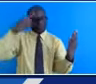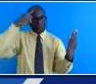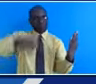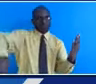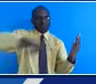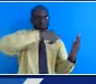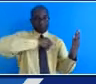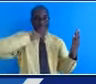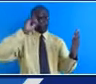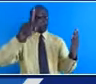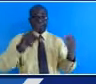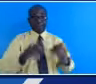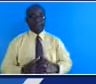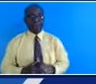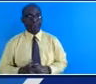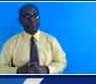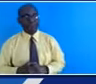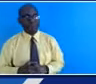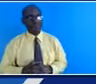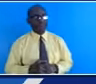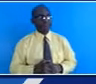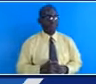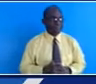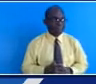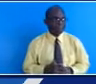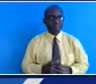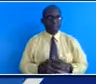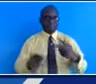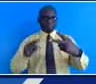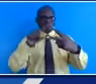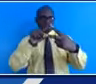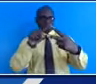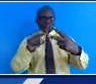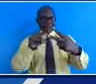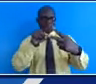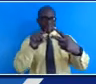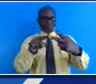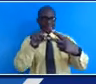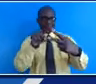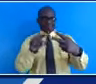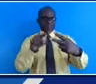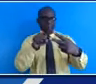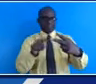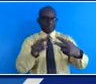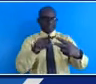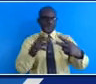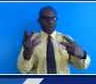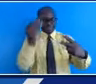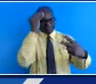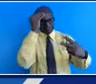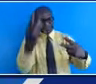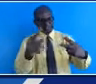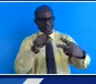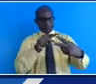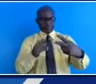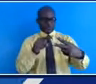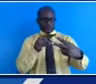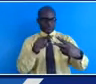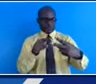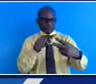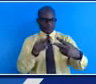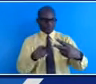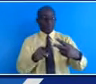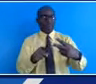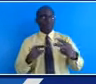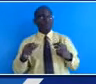in different sectors is the issue of childcare. Obviously, that's going to play a very pivotal role as employees are looking to come back